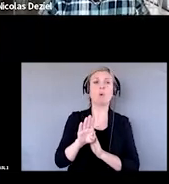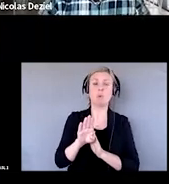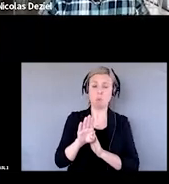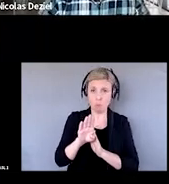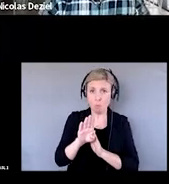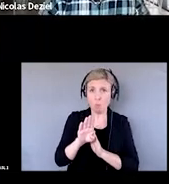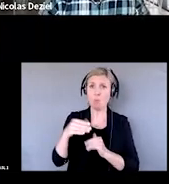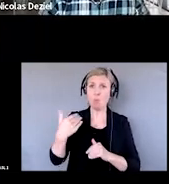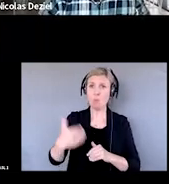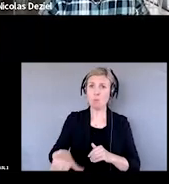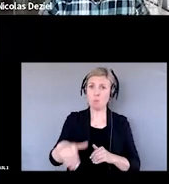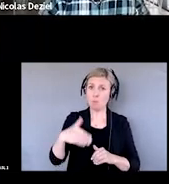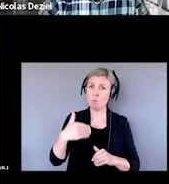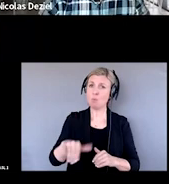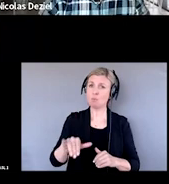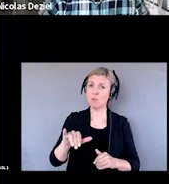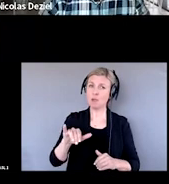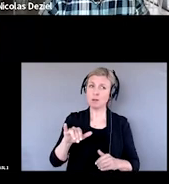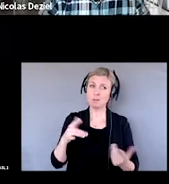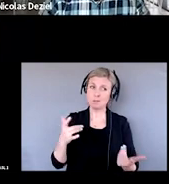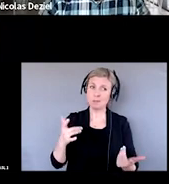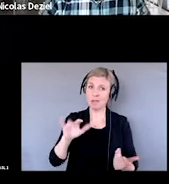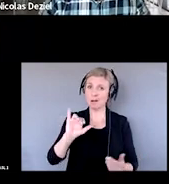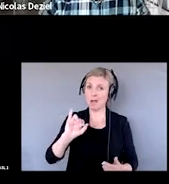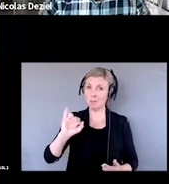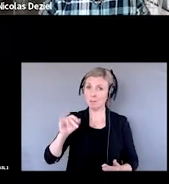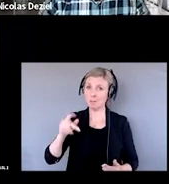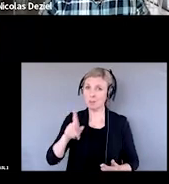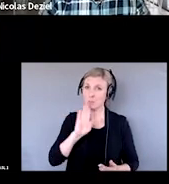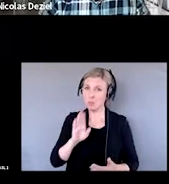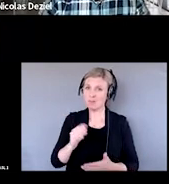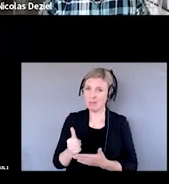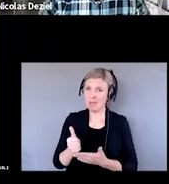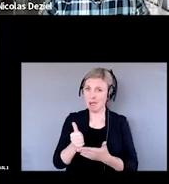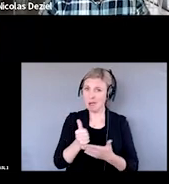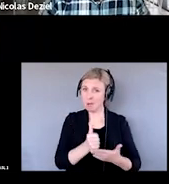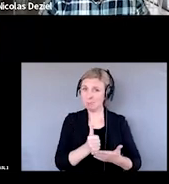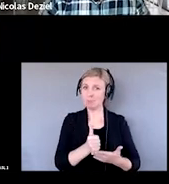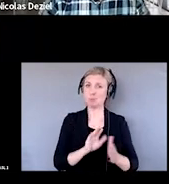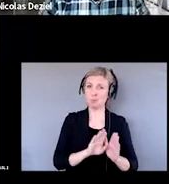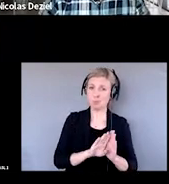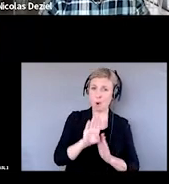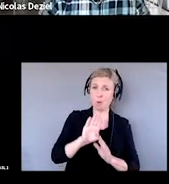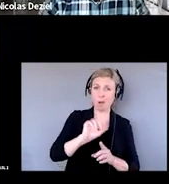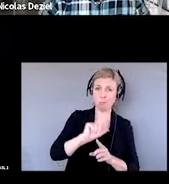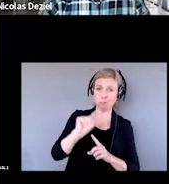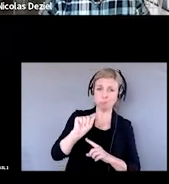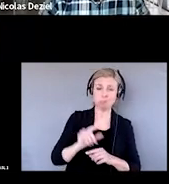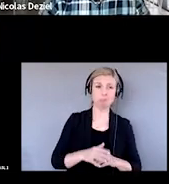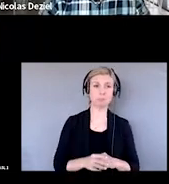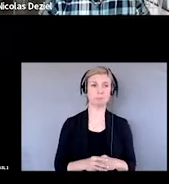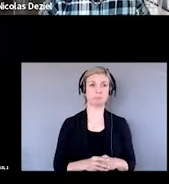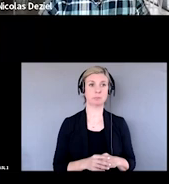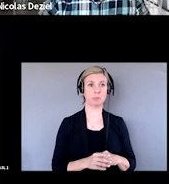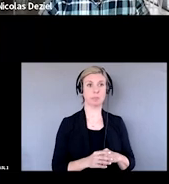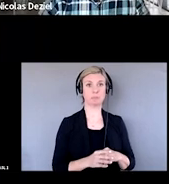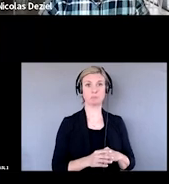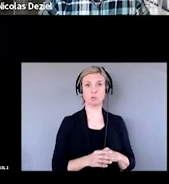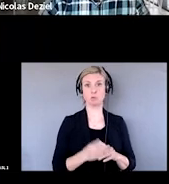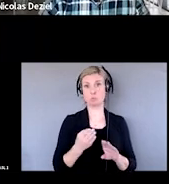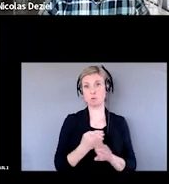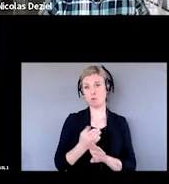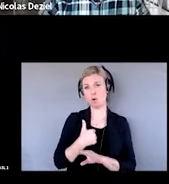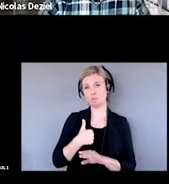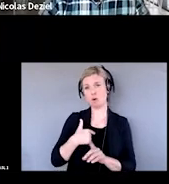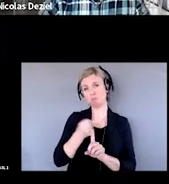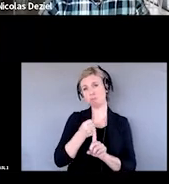as you progress. Now, before I move on to our CIPO services and how we can really better help you learn